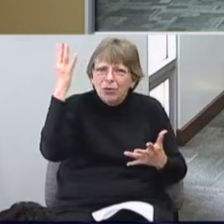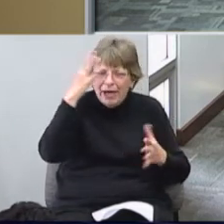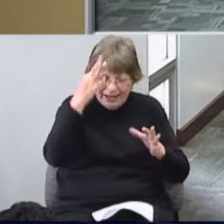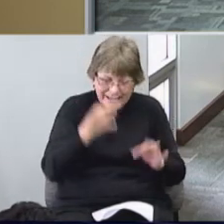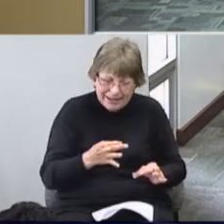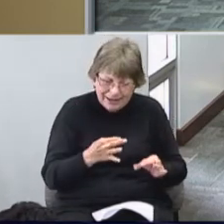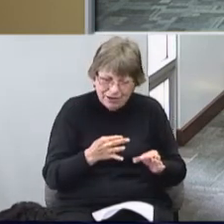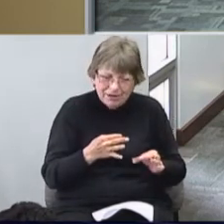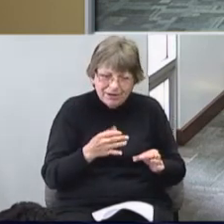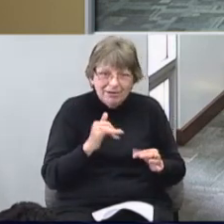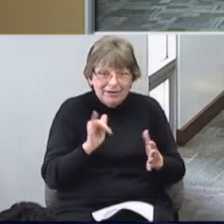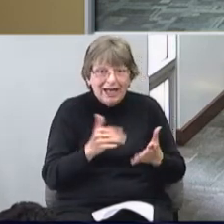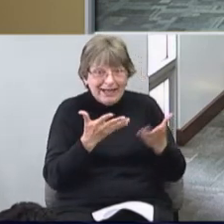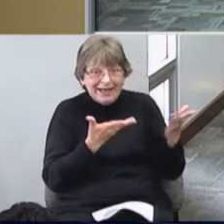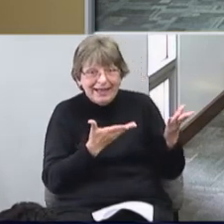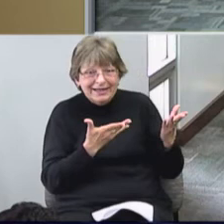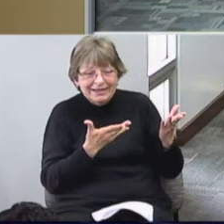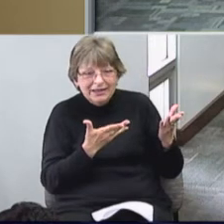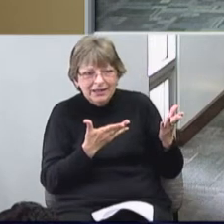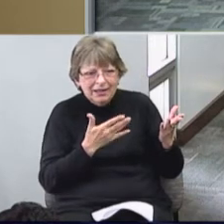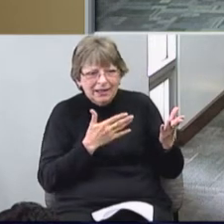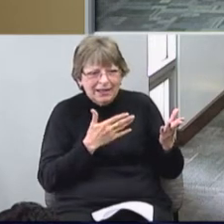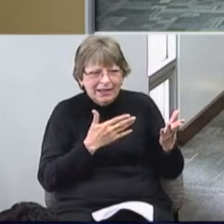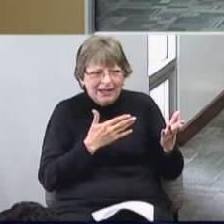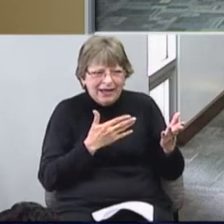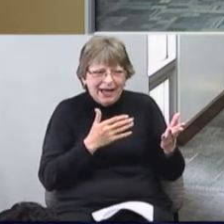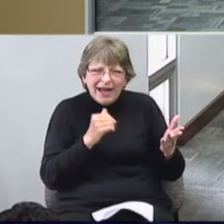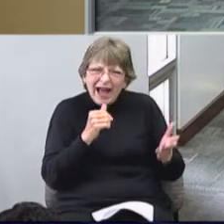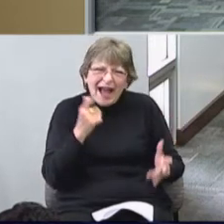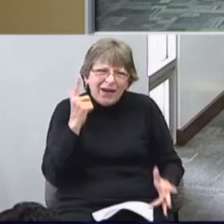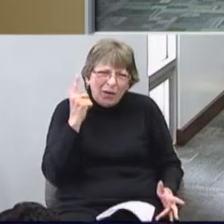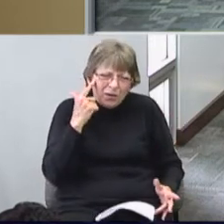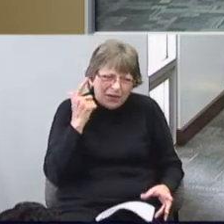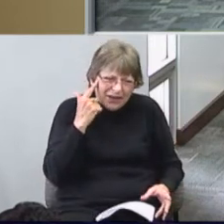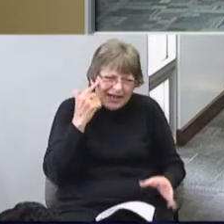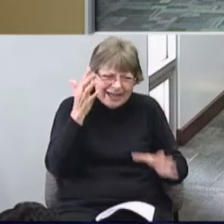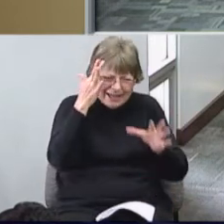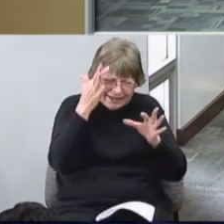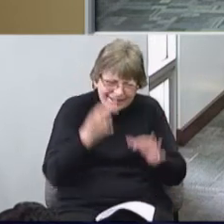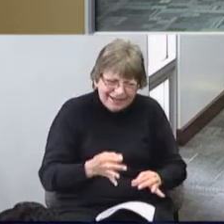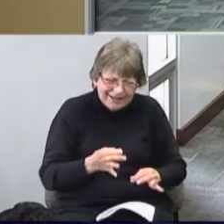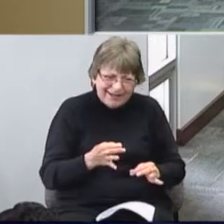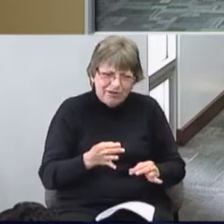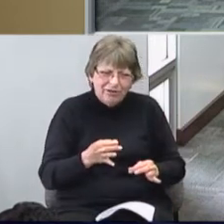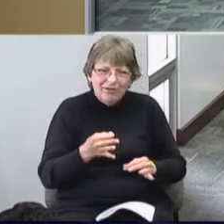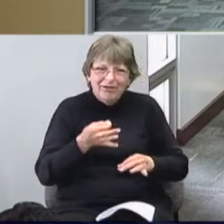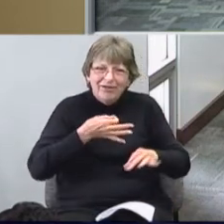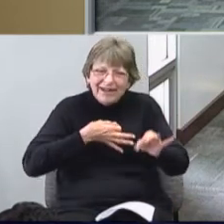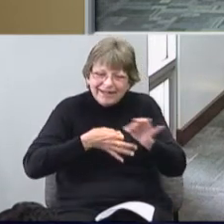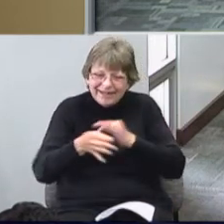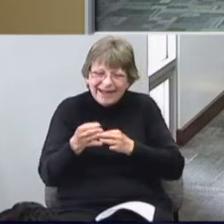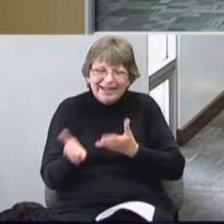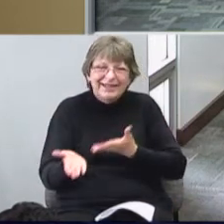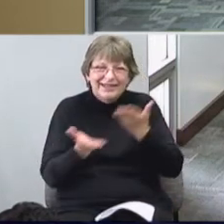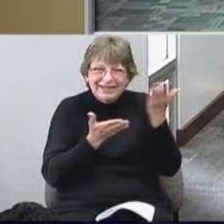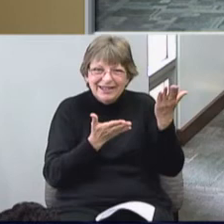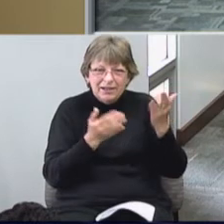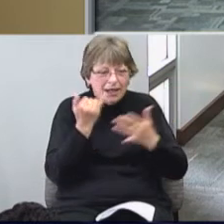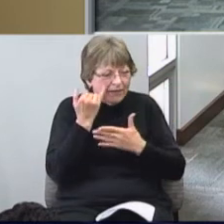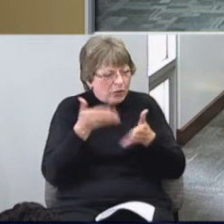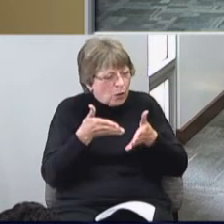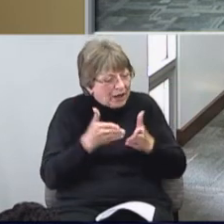that, and in my estimate, those aren't really ordinances, they're suggestions, if you allow for exemptions here and allow for exemptions